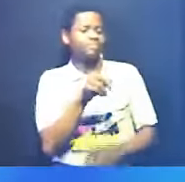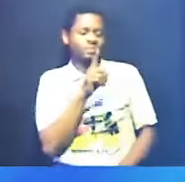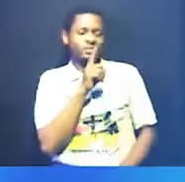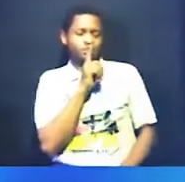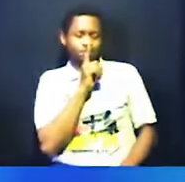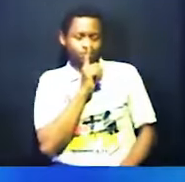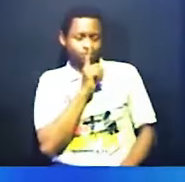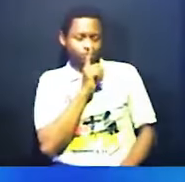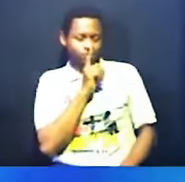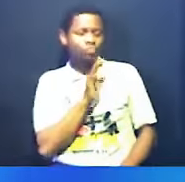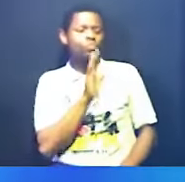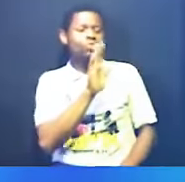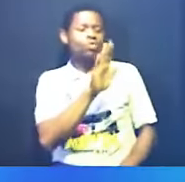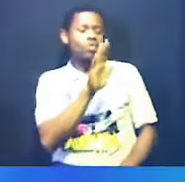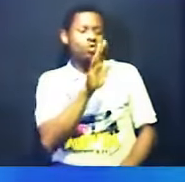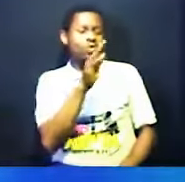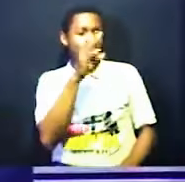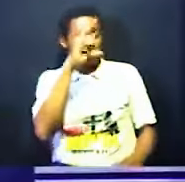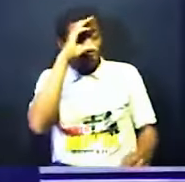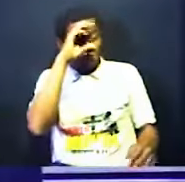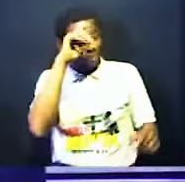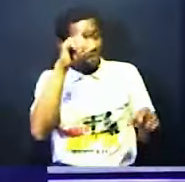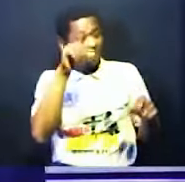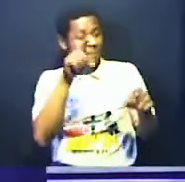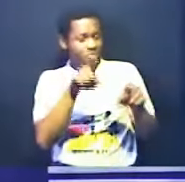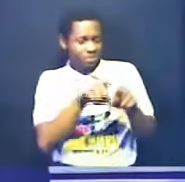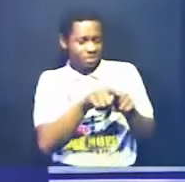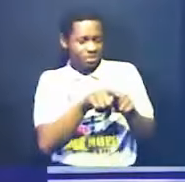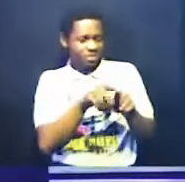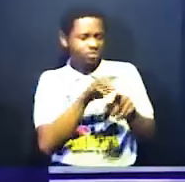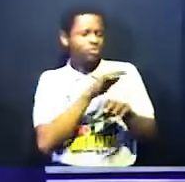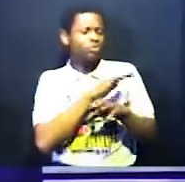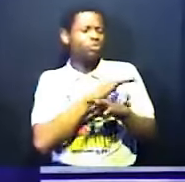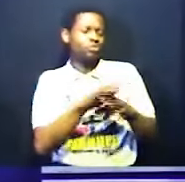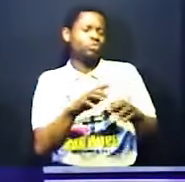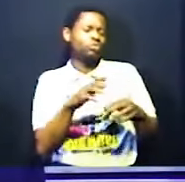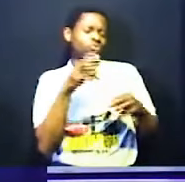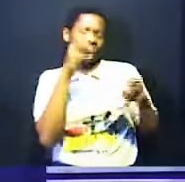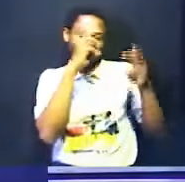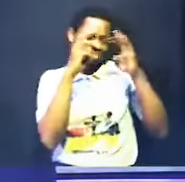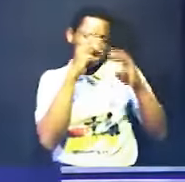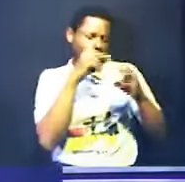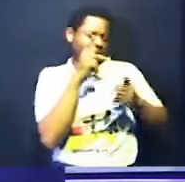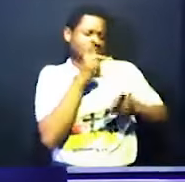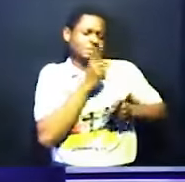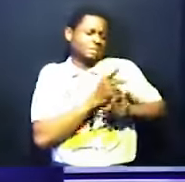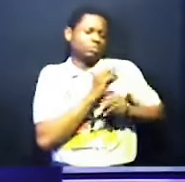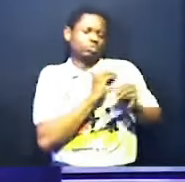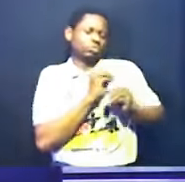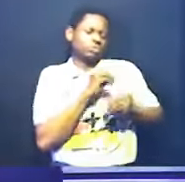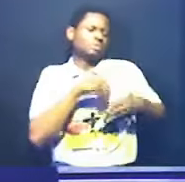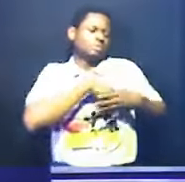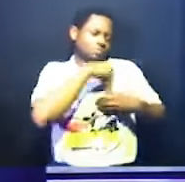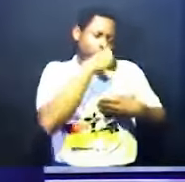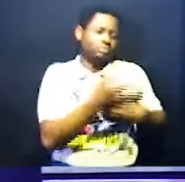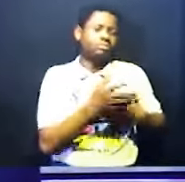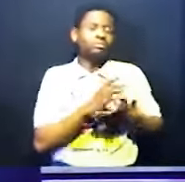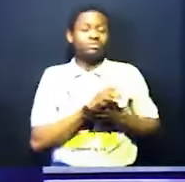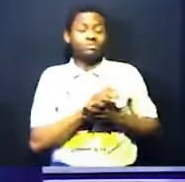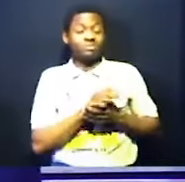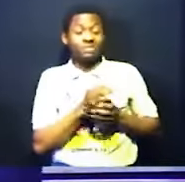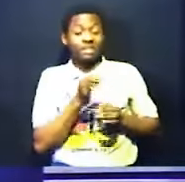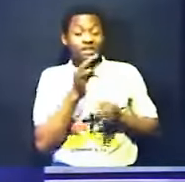take this thing to heart." Na ninuya Absalom bisano se, "Unuya Amnon ni wada na na efe